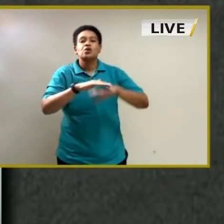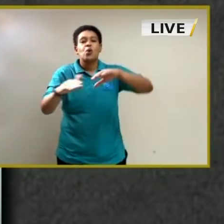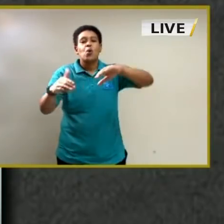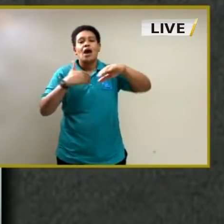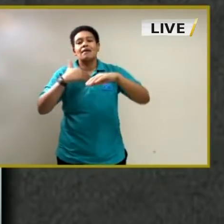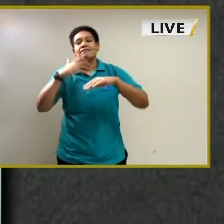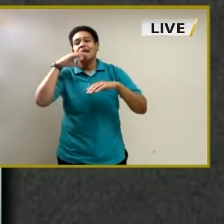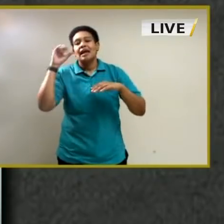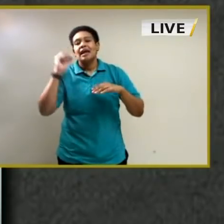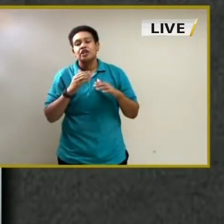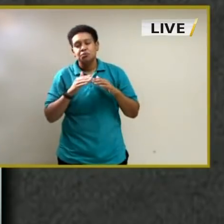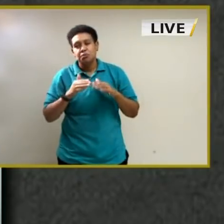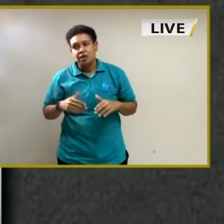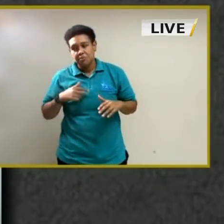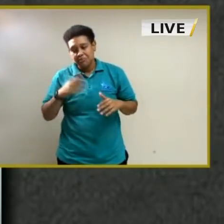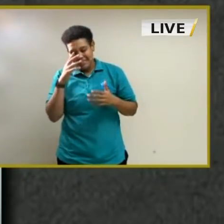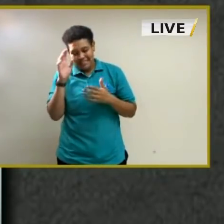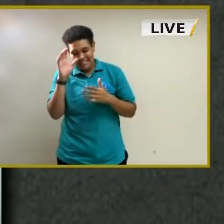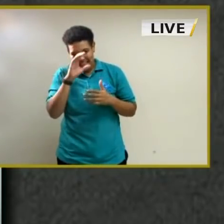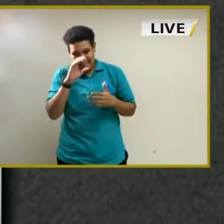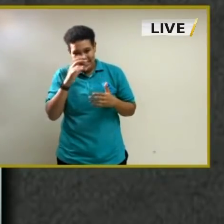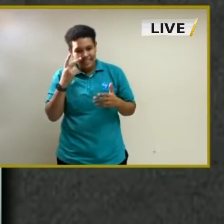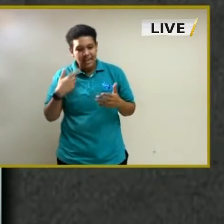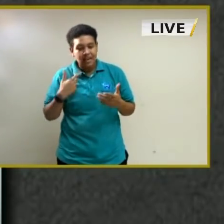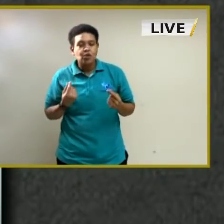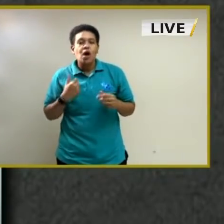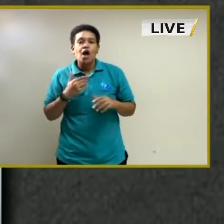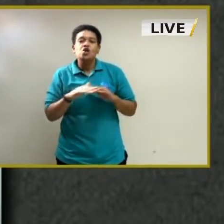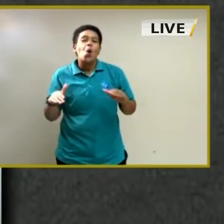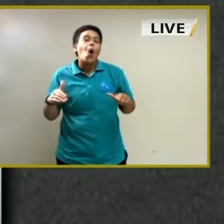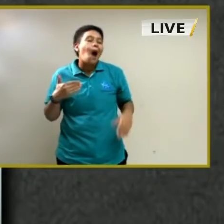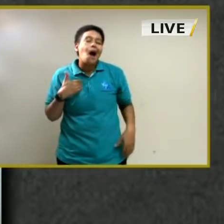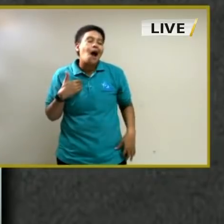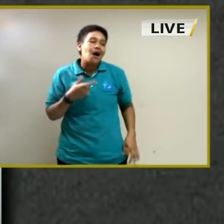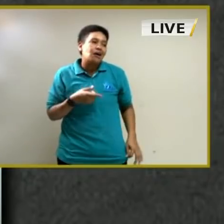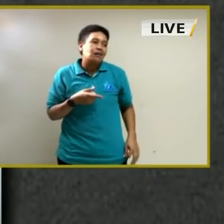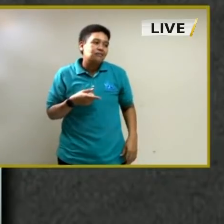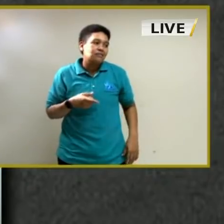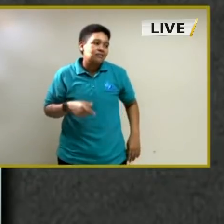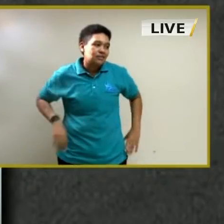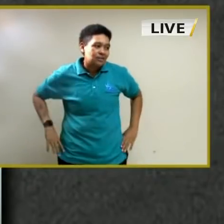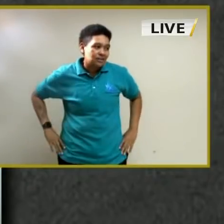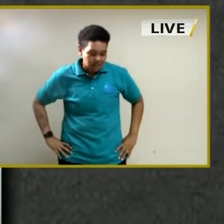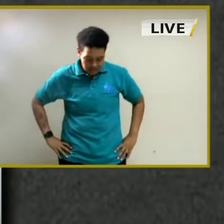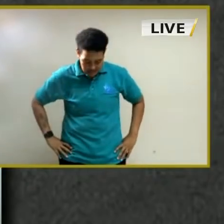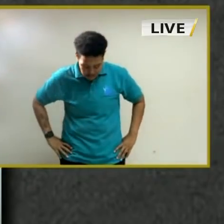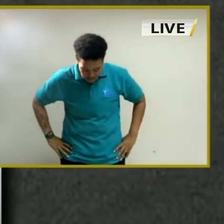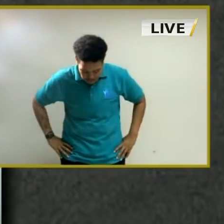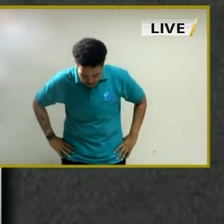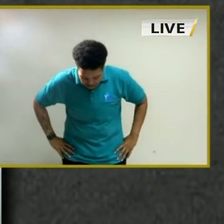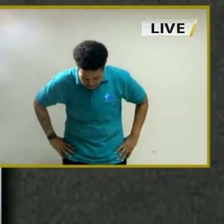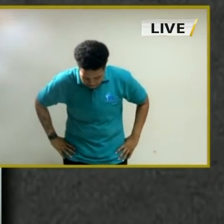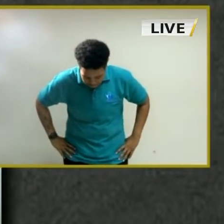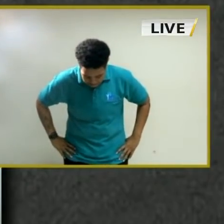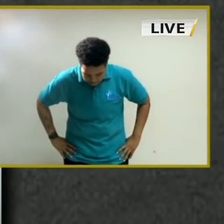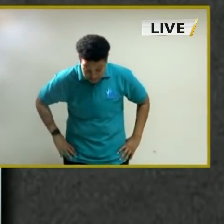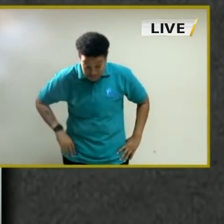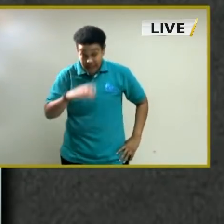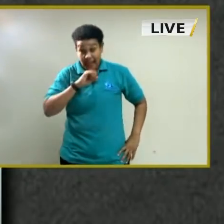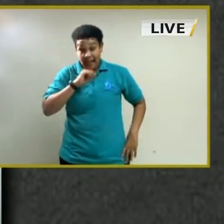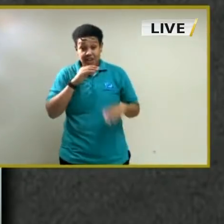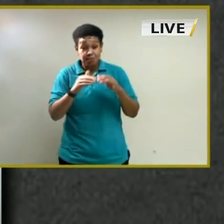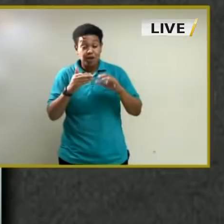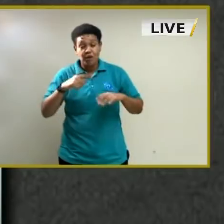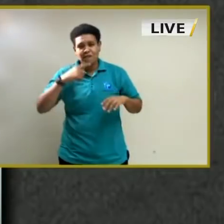age breakdown. I'm scanning to see if I do. I don't have the age breakdown for the serious